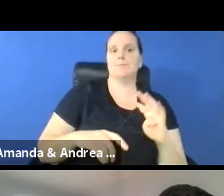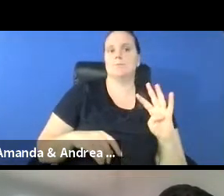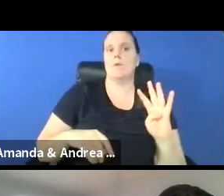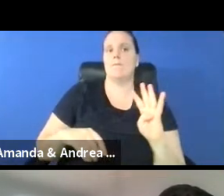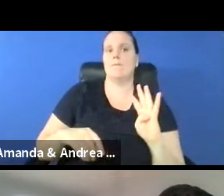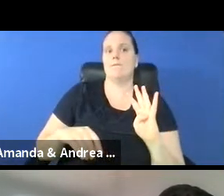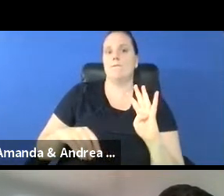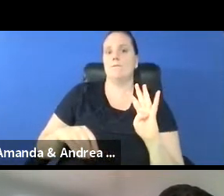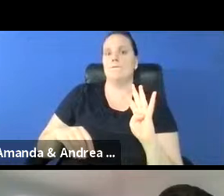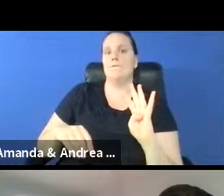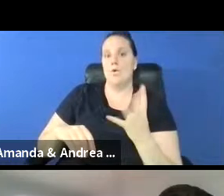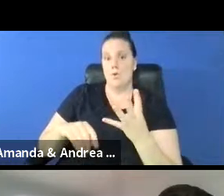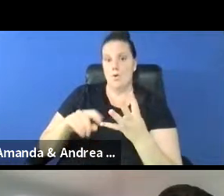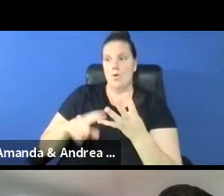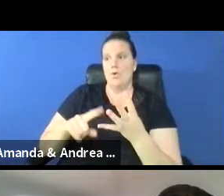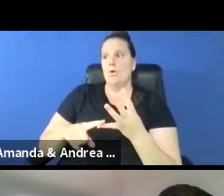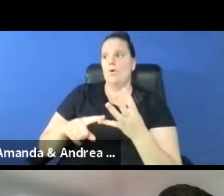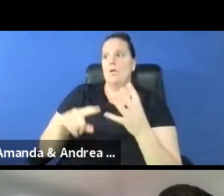it seems